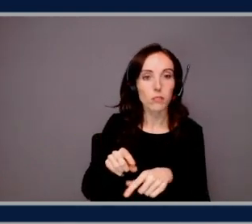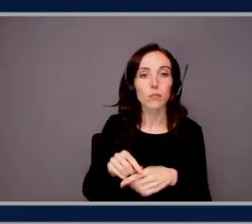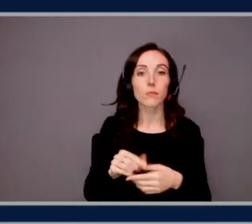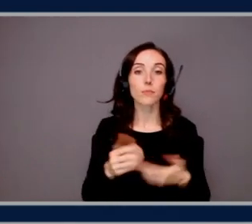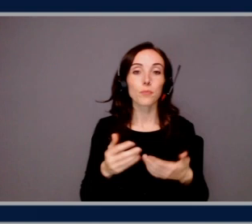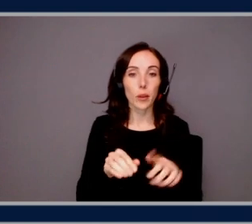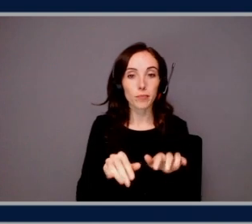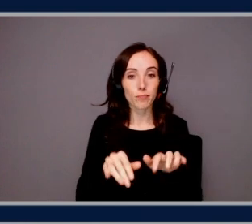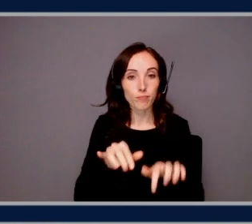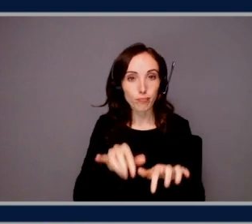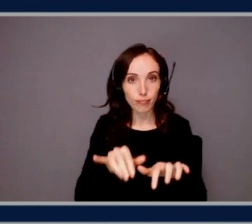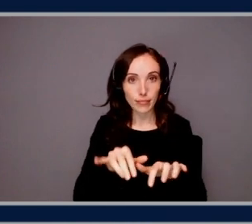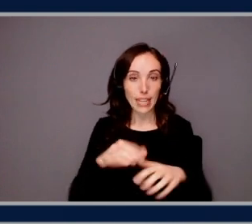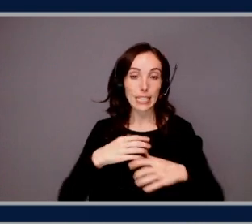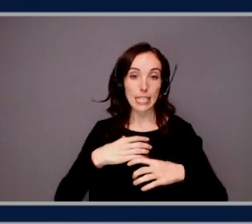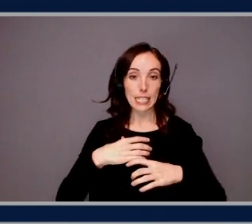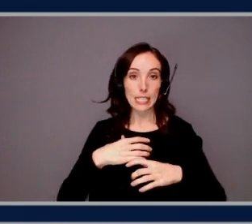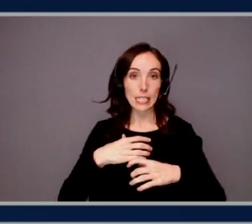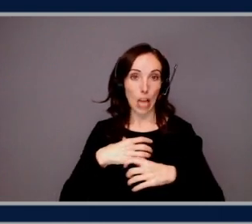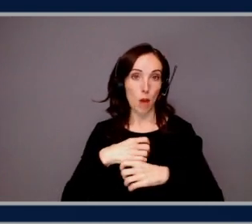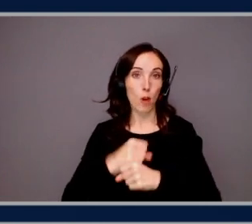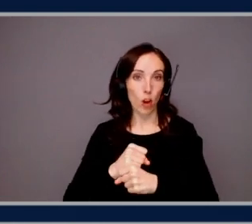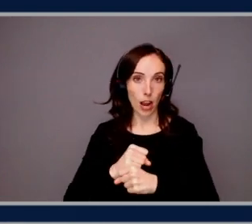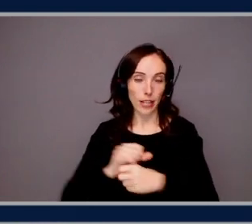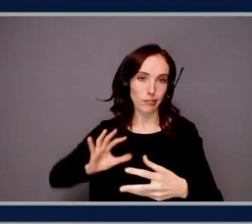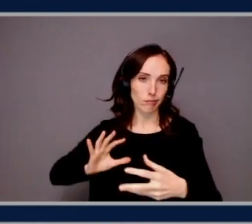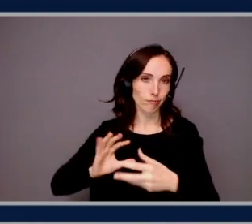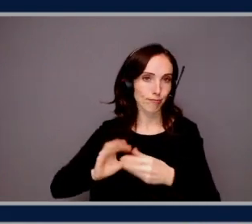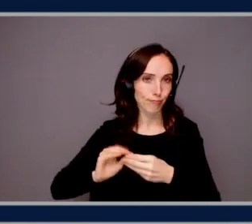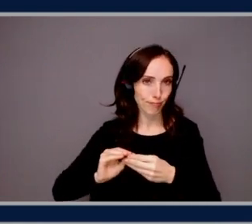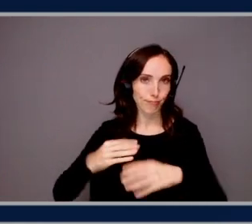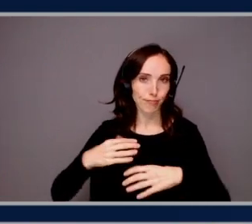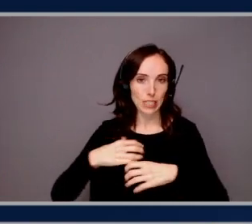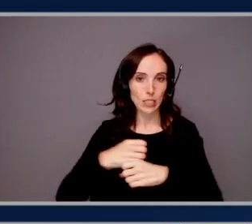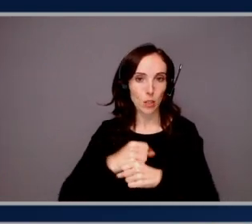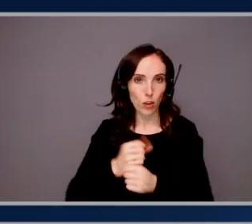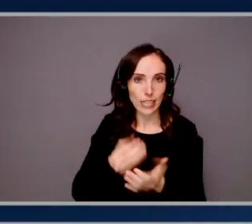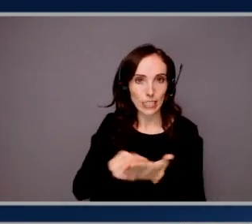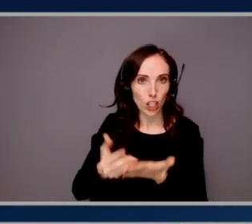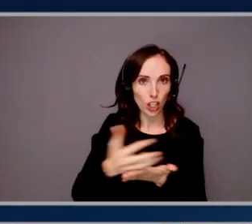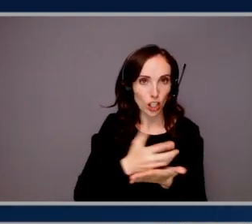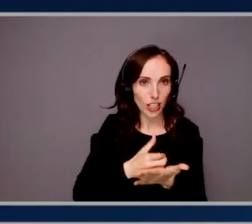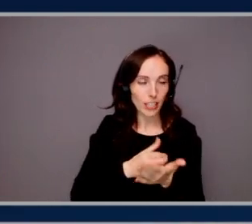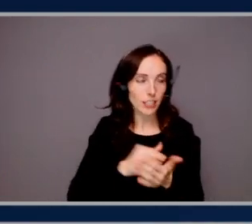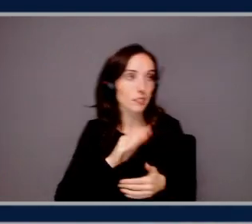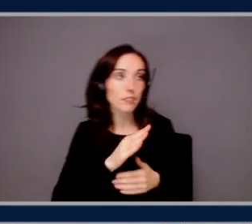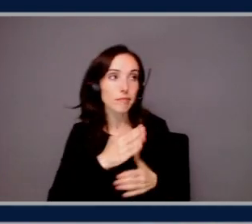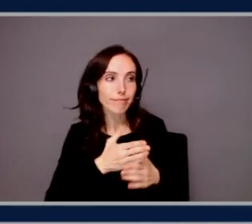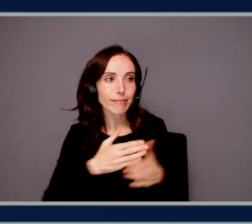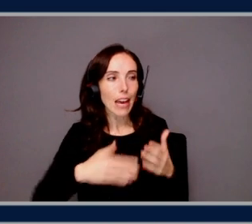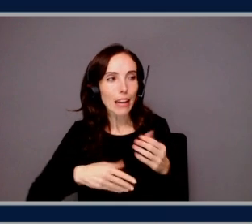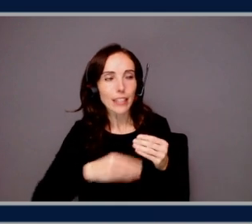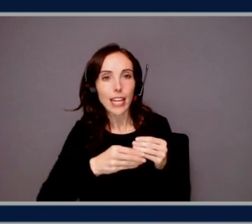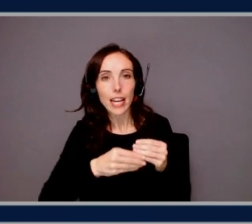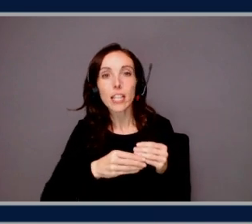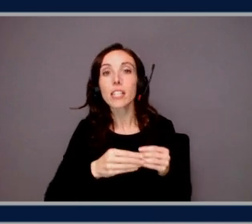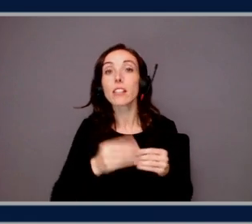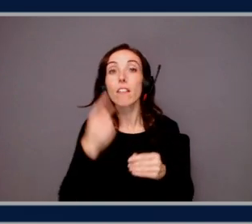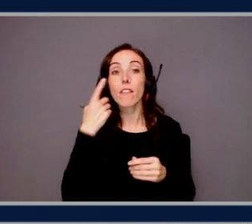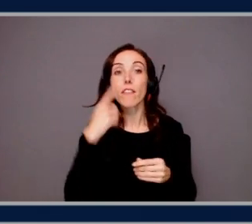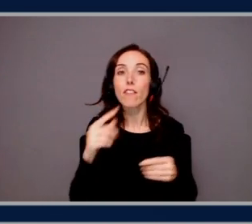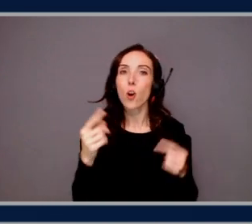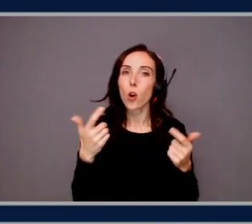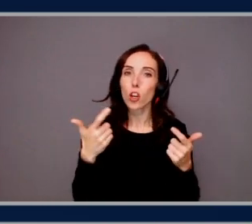summarize the earnings I would also add here, right, where for when you have these larger kind of